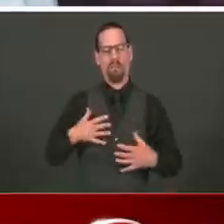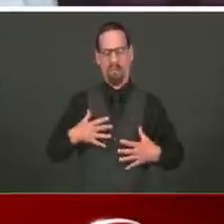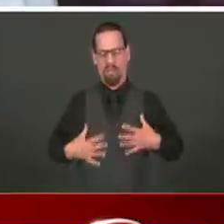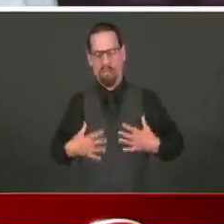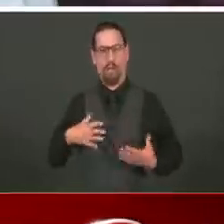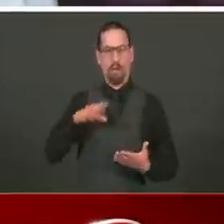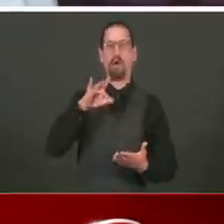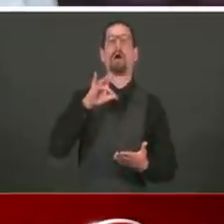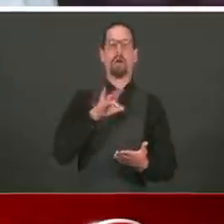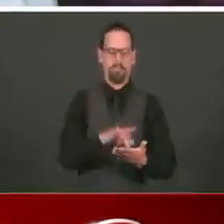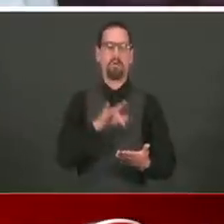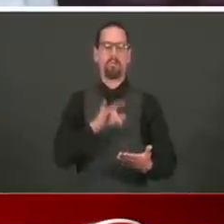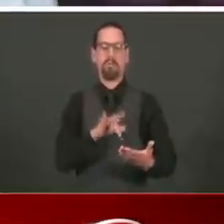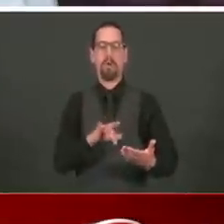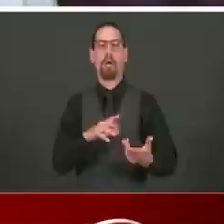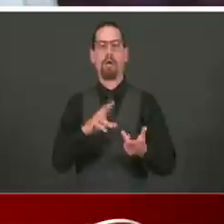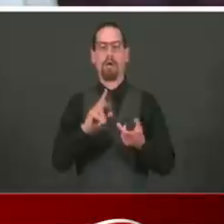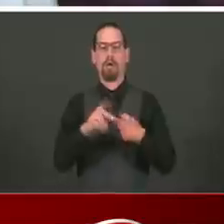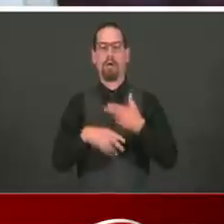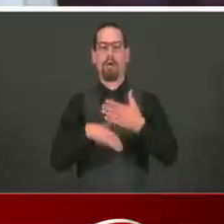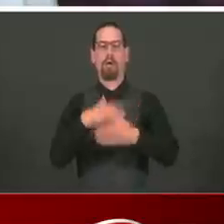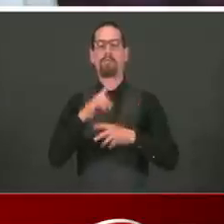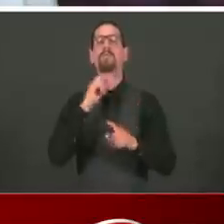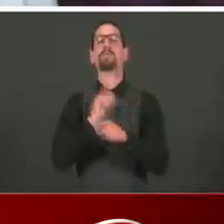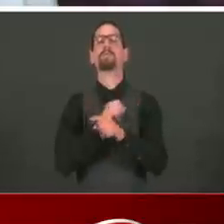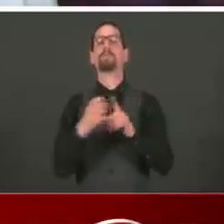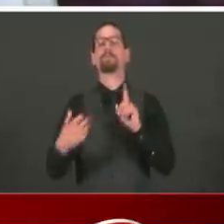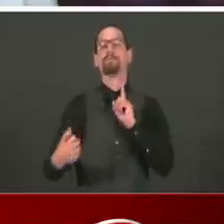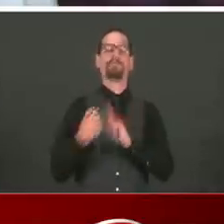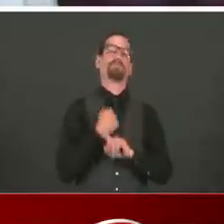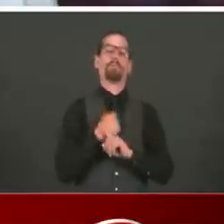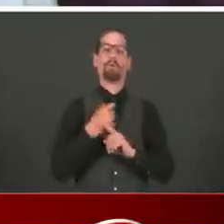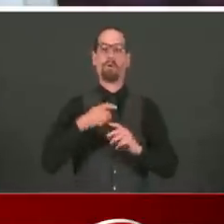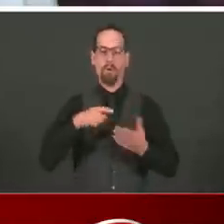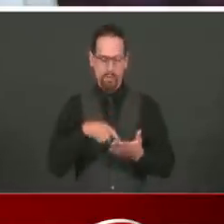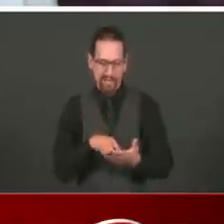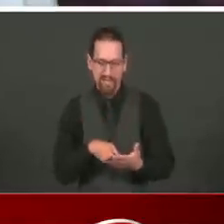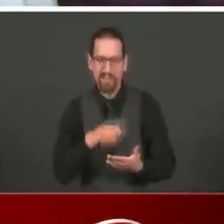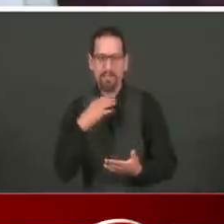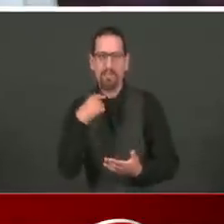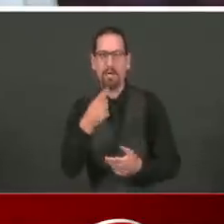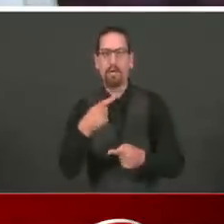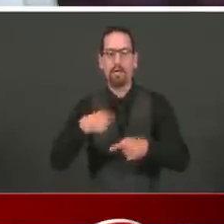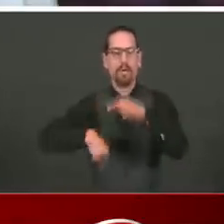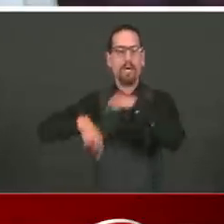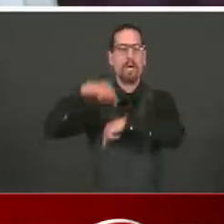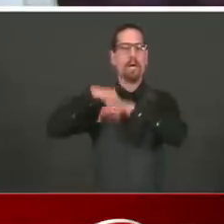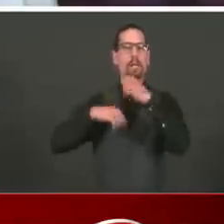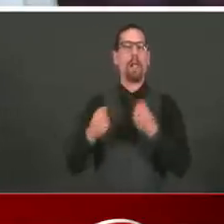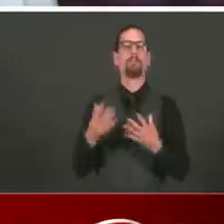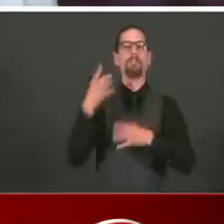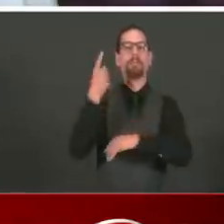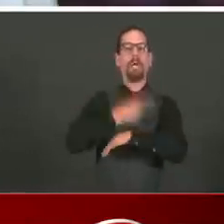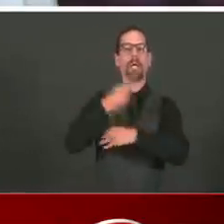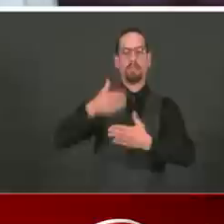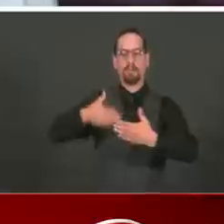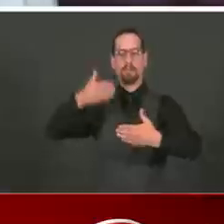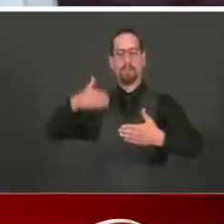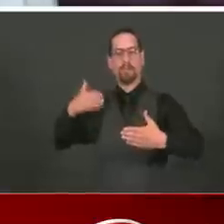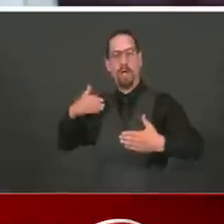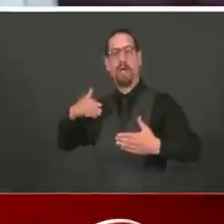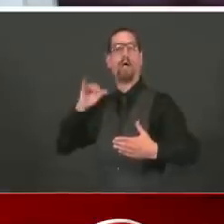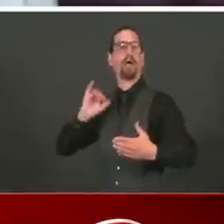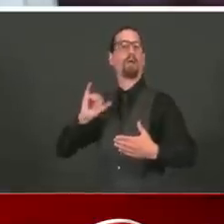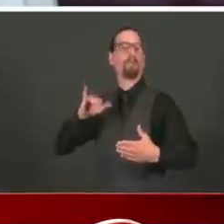the app, we've included a testing map so you can easily see where the nearest testing location is and